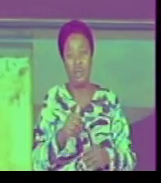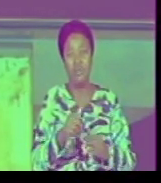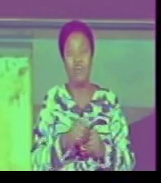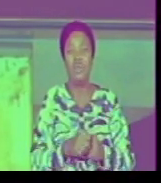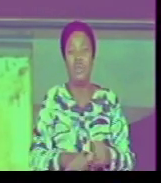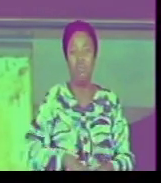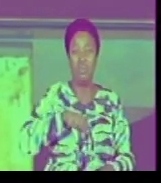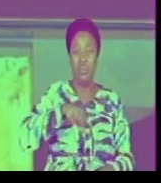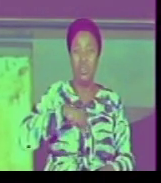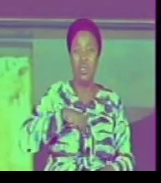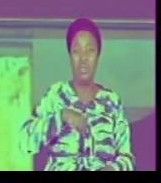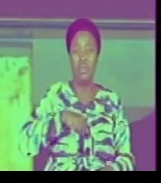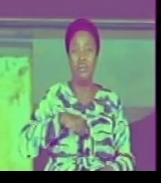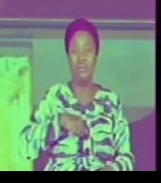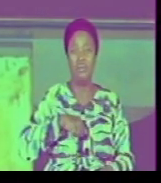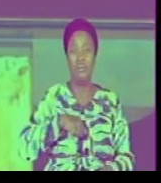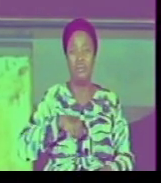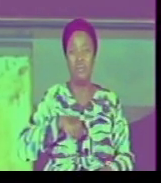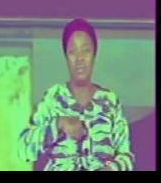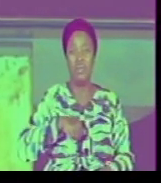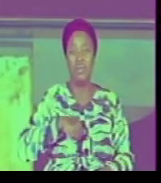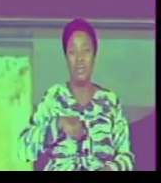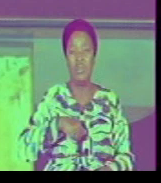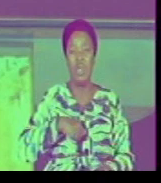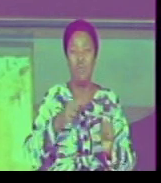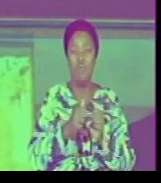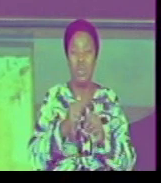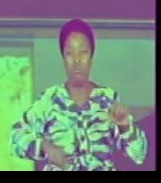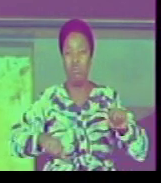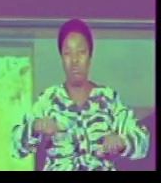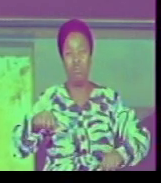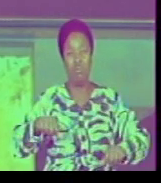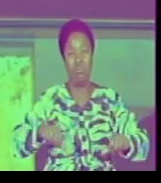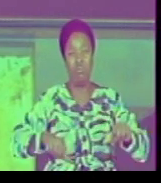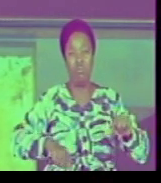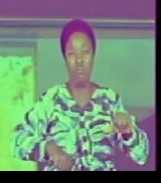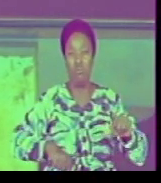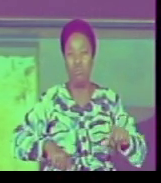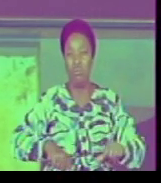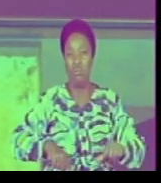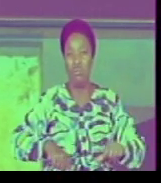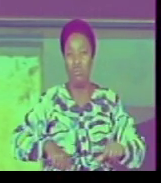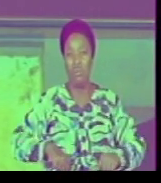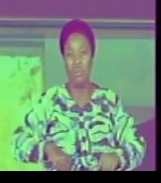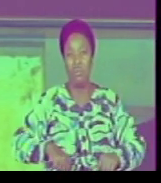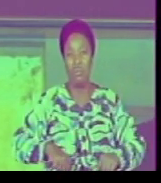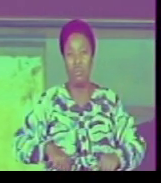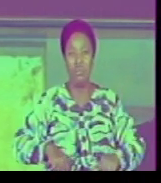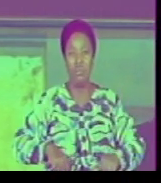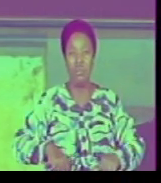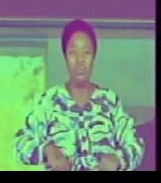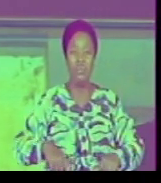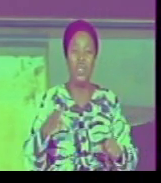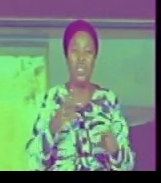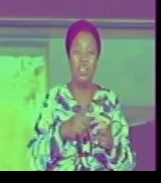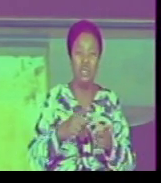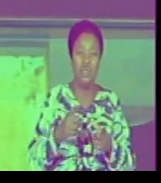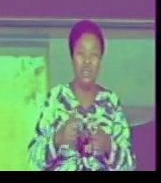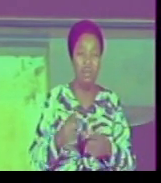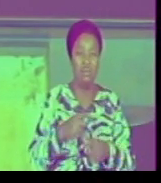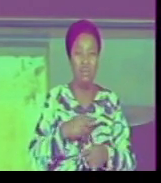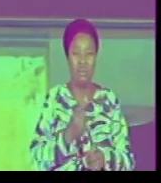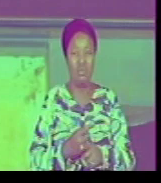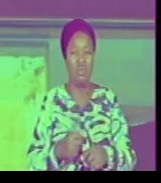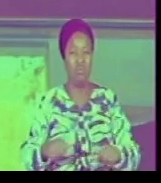without pumping yourself up like a balloon. It's normal that you pump and